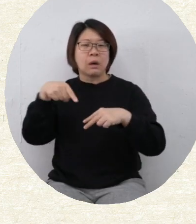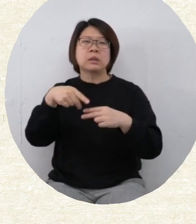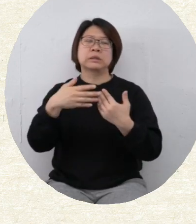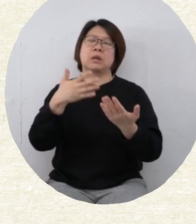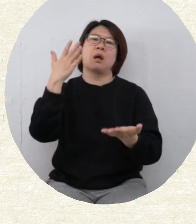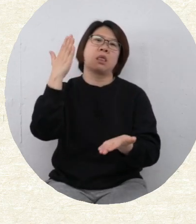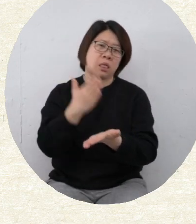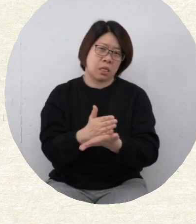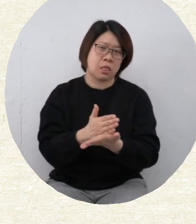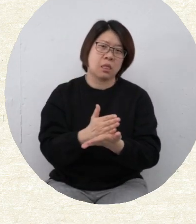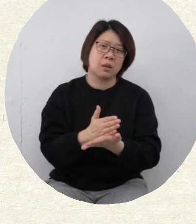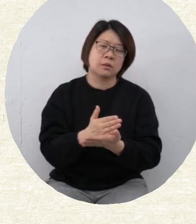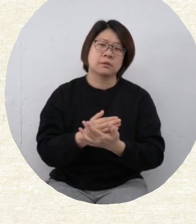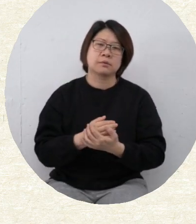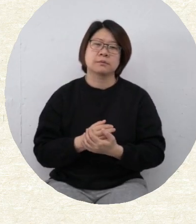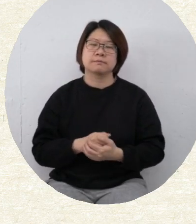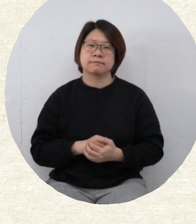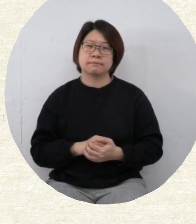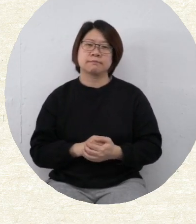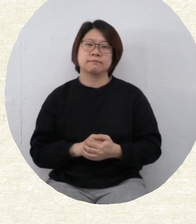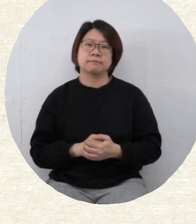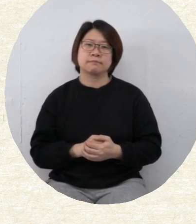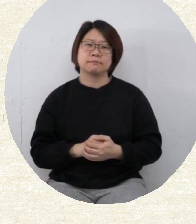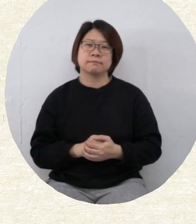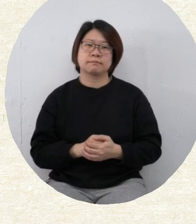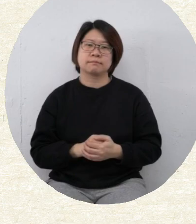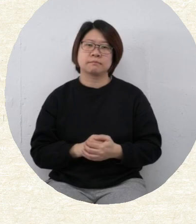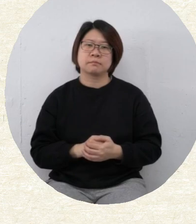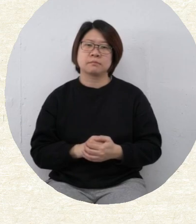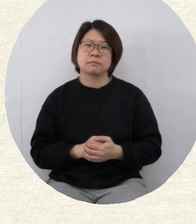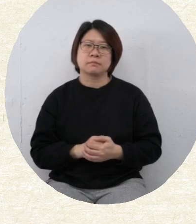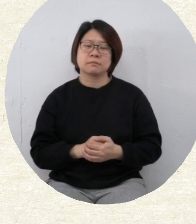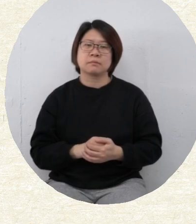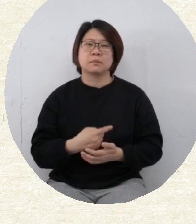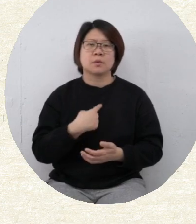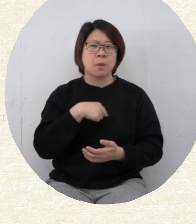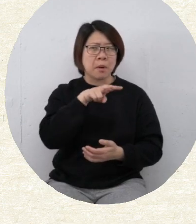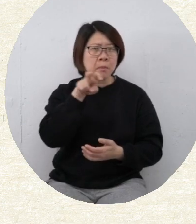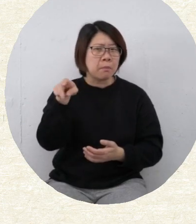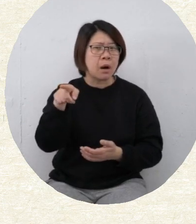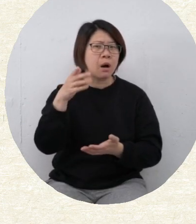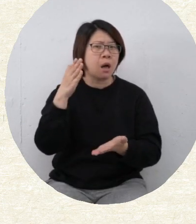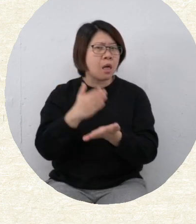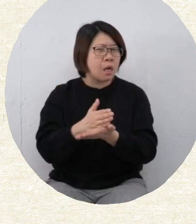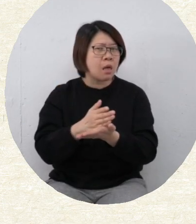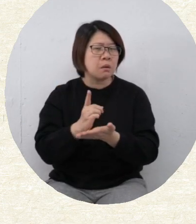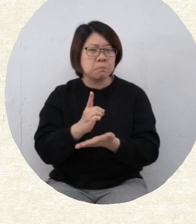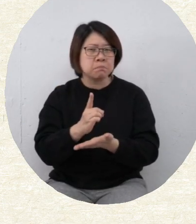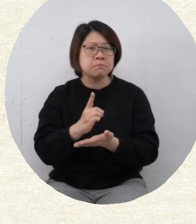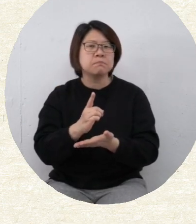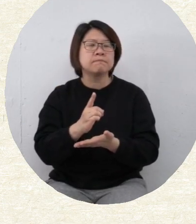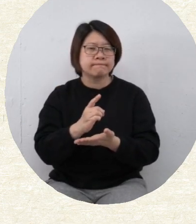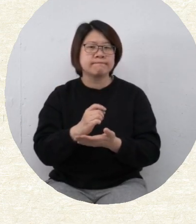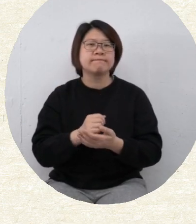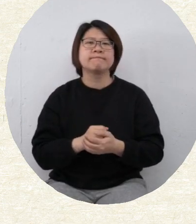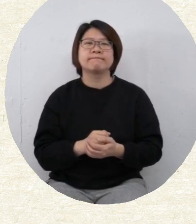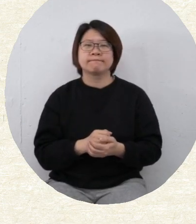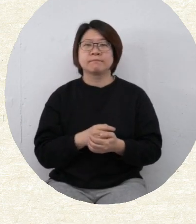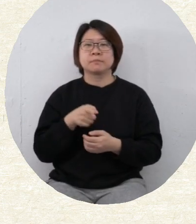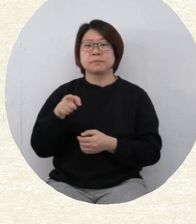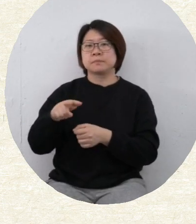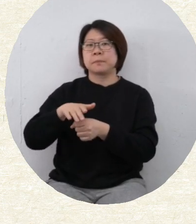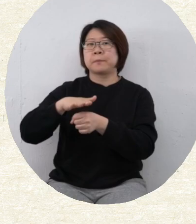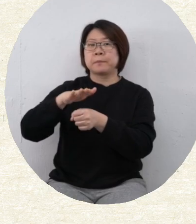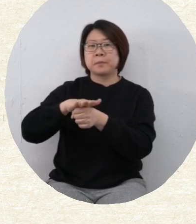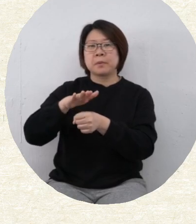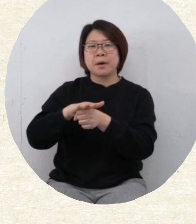make. So I just started drawing flowers again. And I think maybe timing